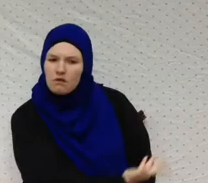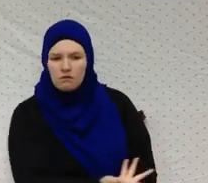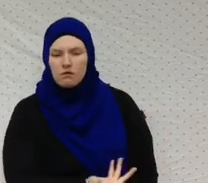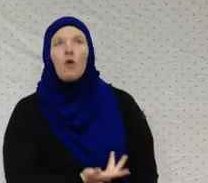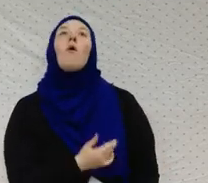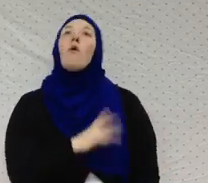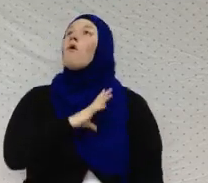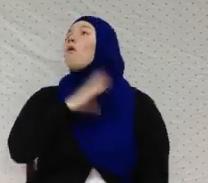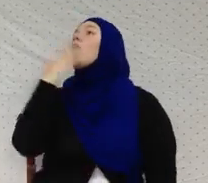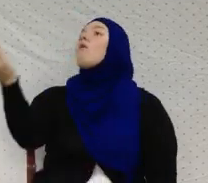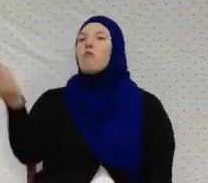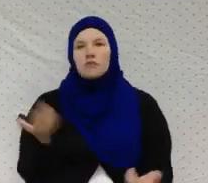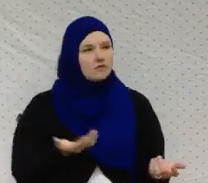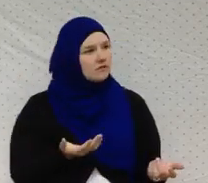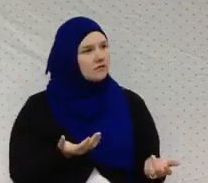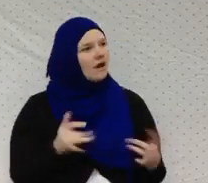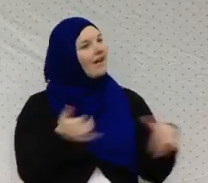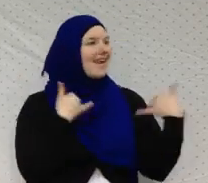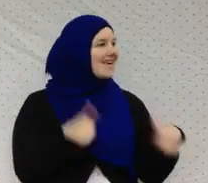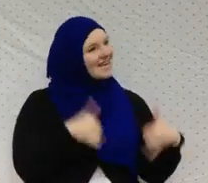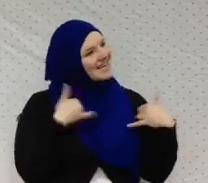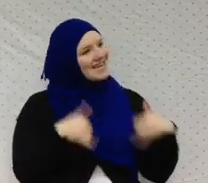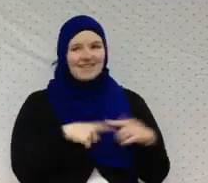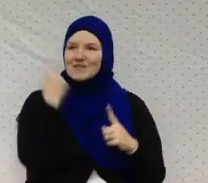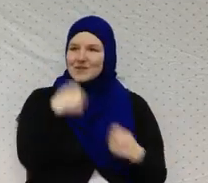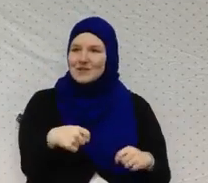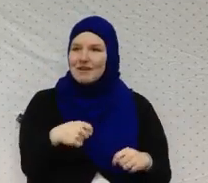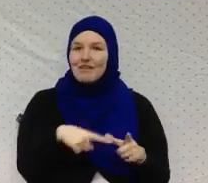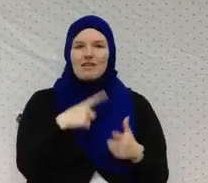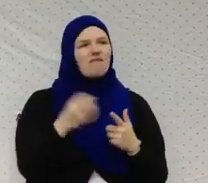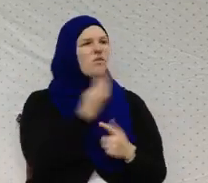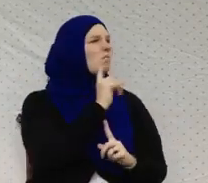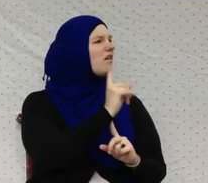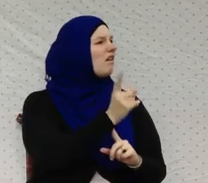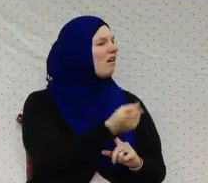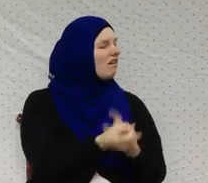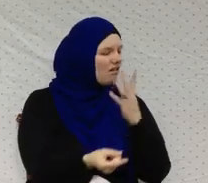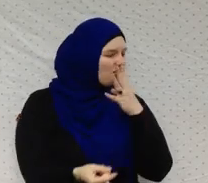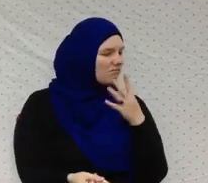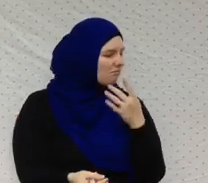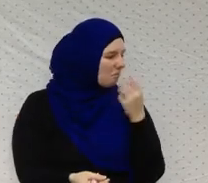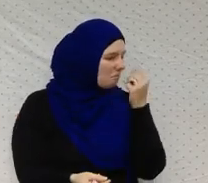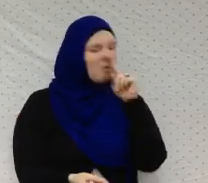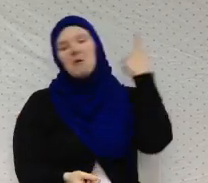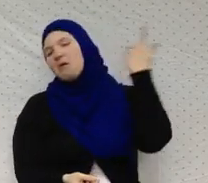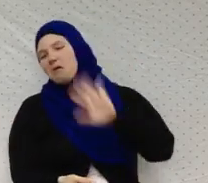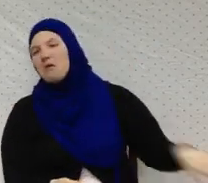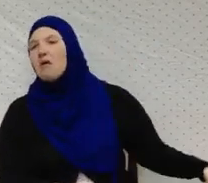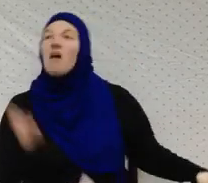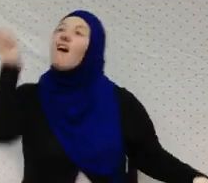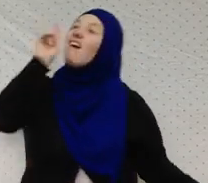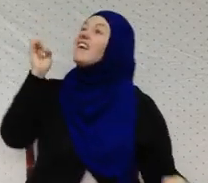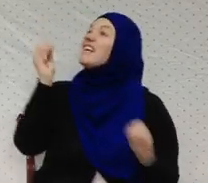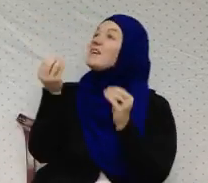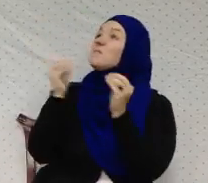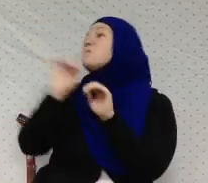you to your uncle or something. Right? Then they say thank you and they go to play. Right? And then few minutes, they are bored.